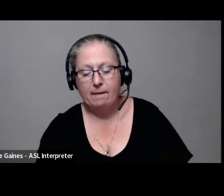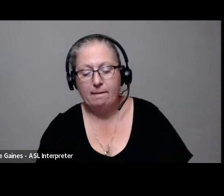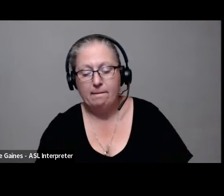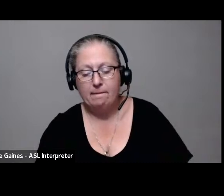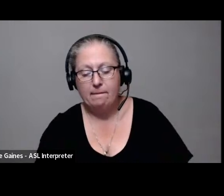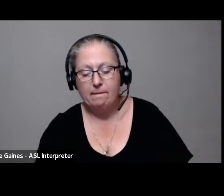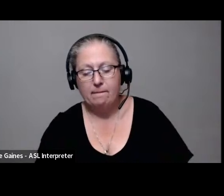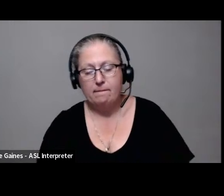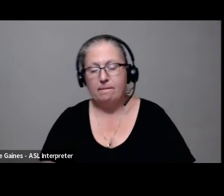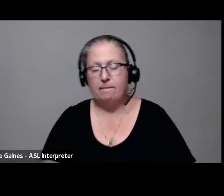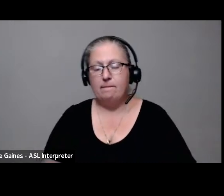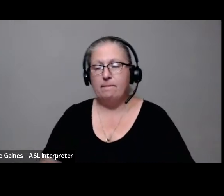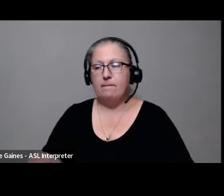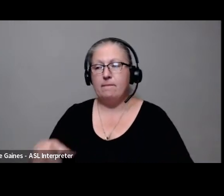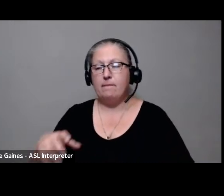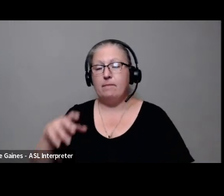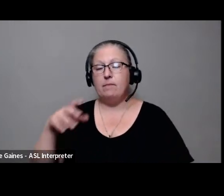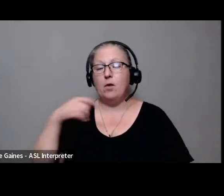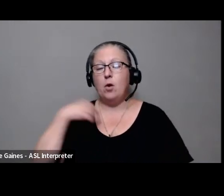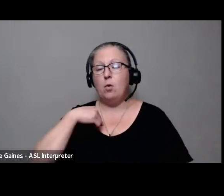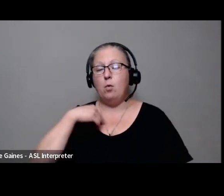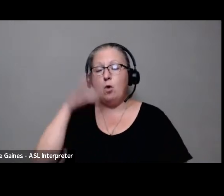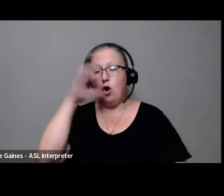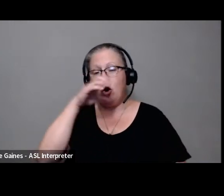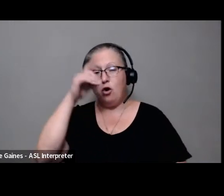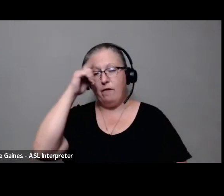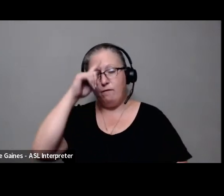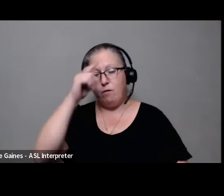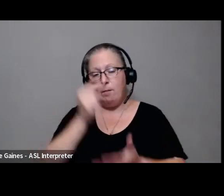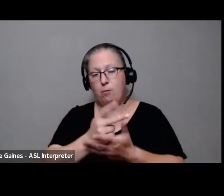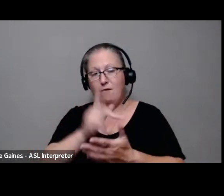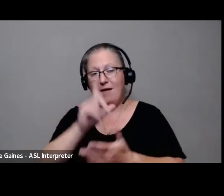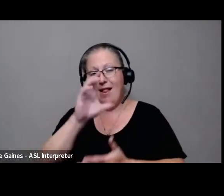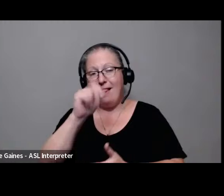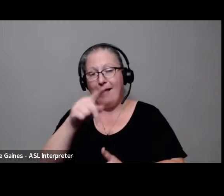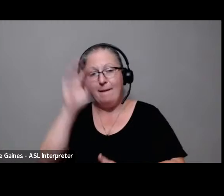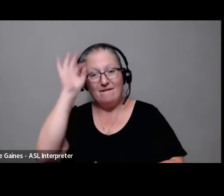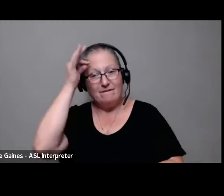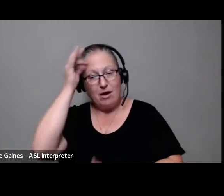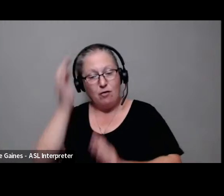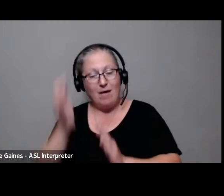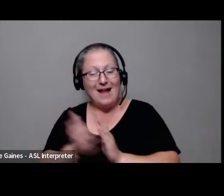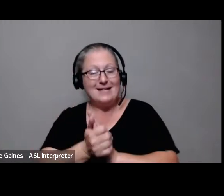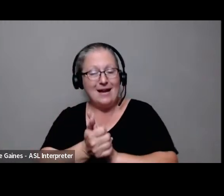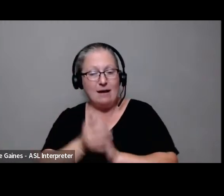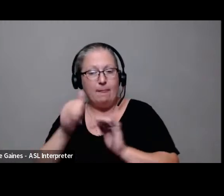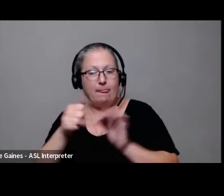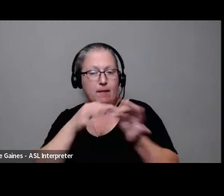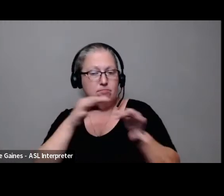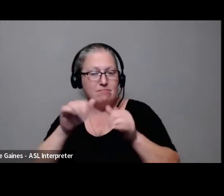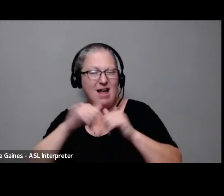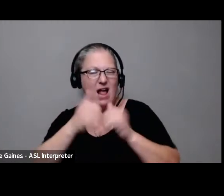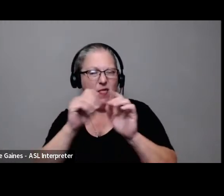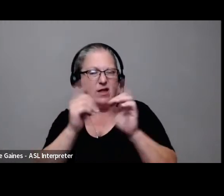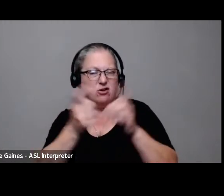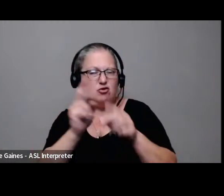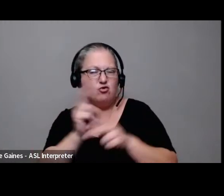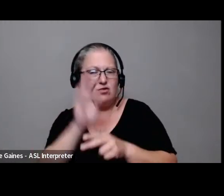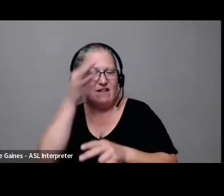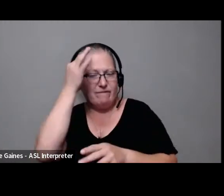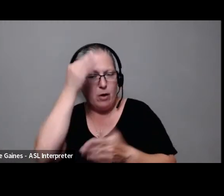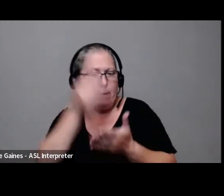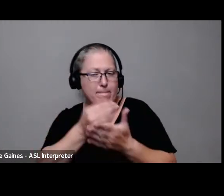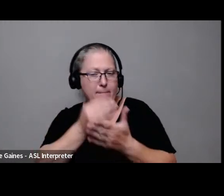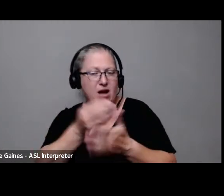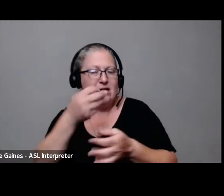Do I just, Federal addendum. So we're looking for the approval of the LCAP federal addendum, which outlines how the district used federal funds to